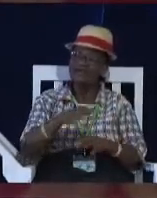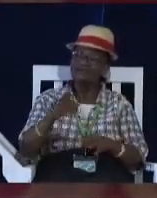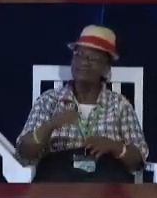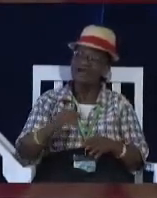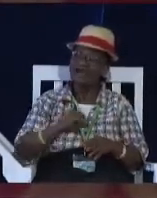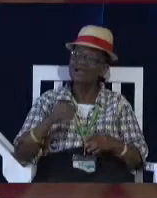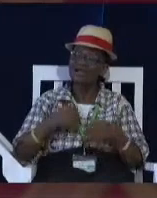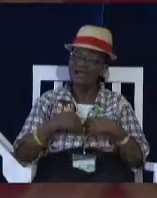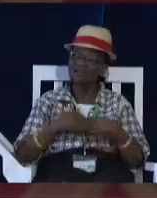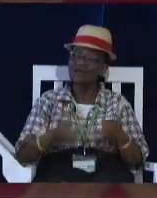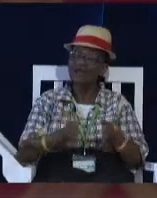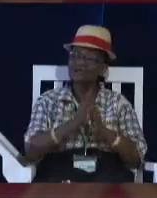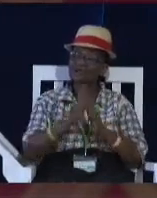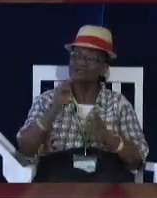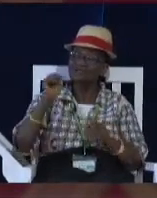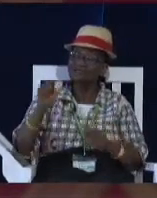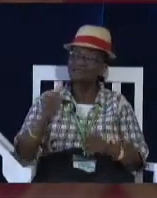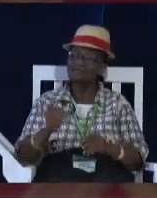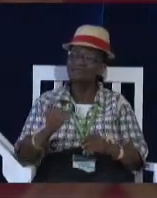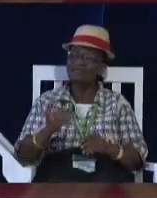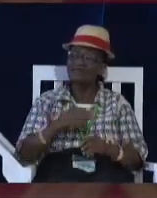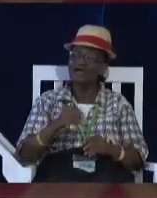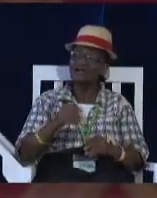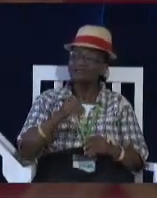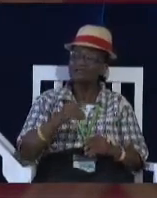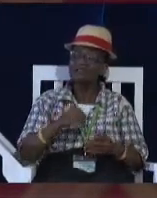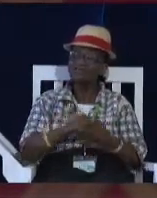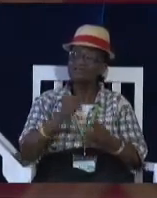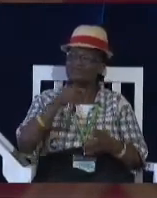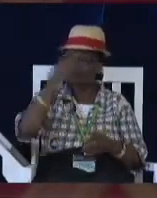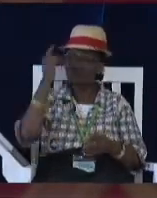You are overworking the body.